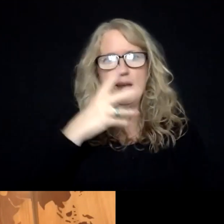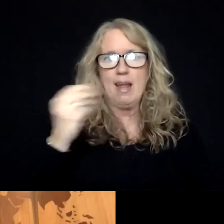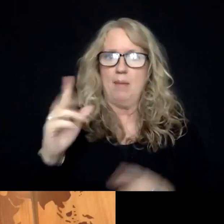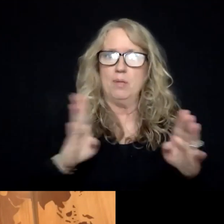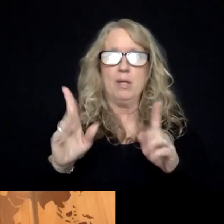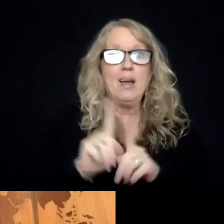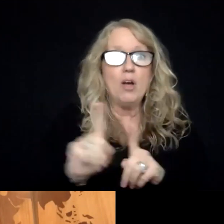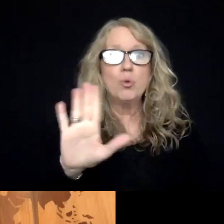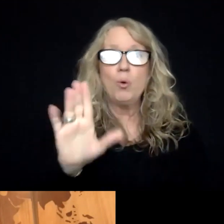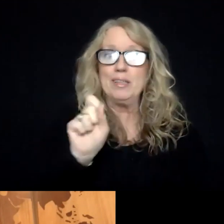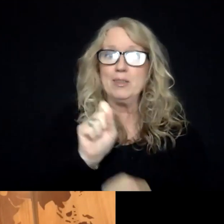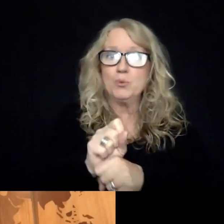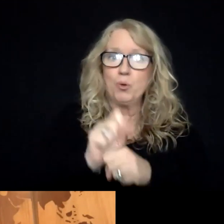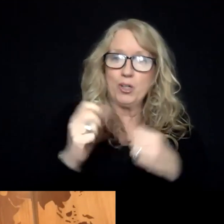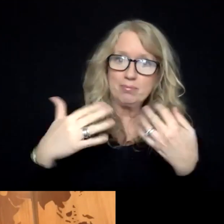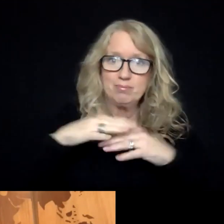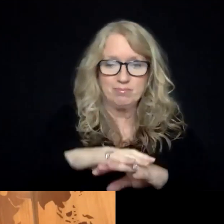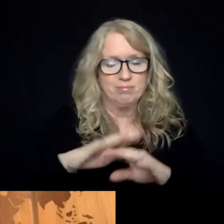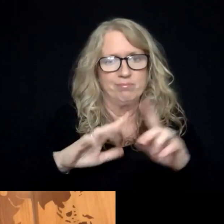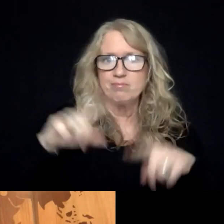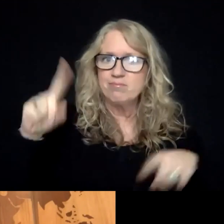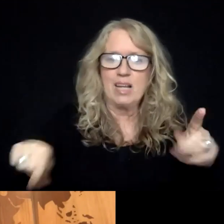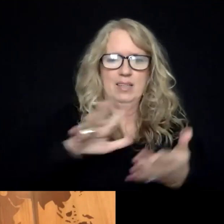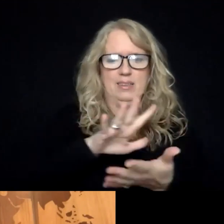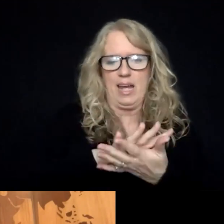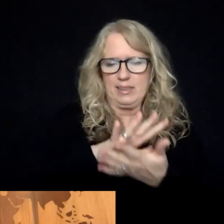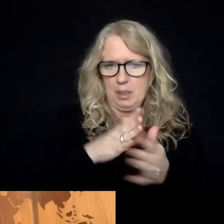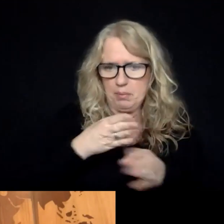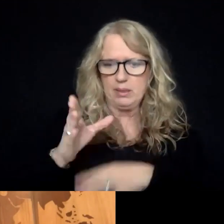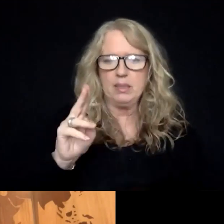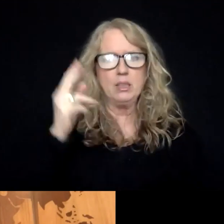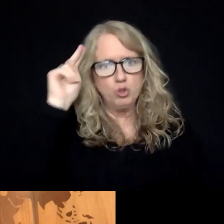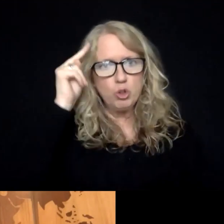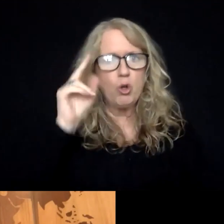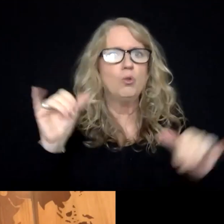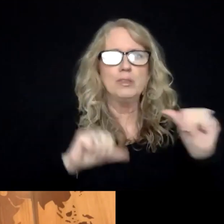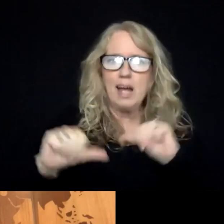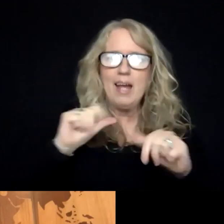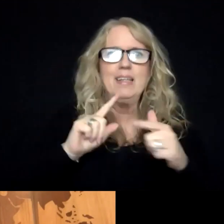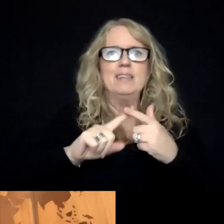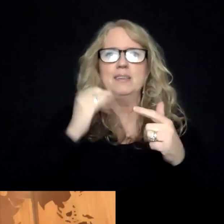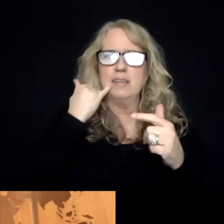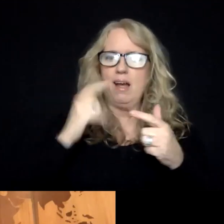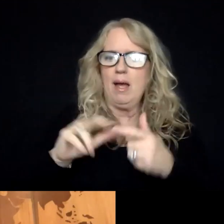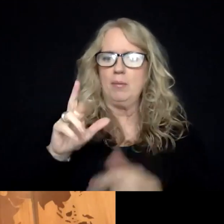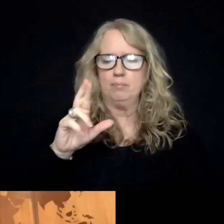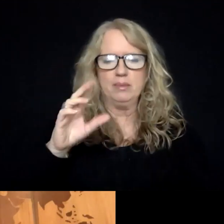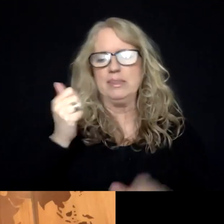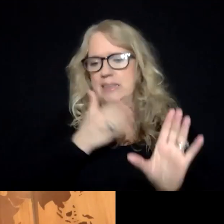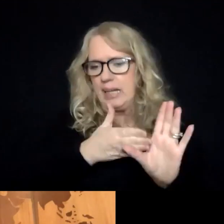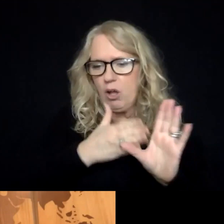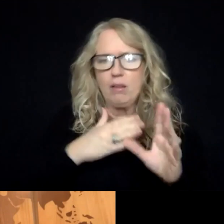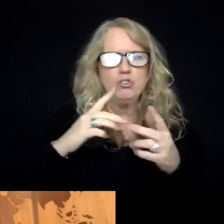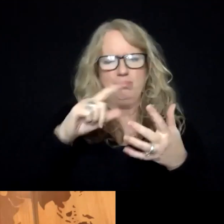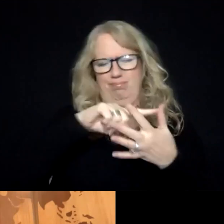has also seamlessly integrated a number of academic areas: neuroscience, neurobiology, primatology, and psychology, just to